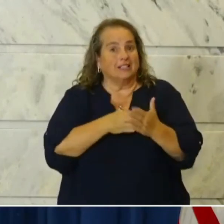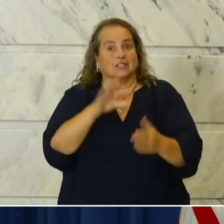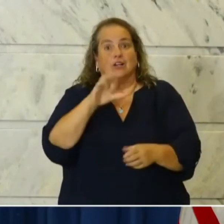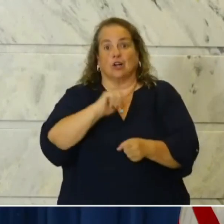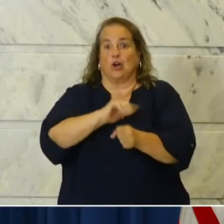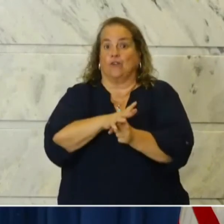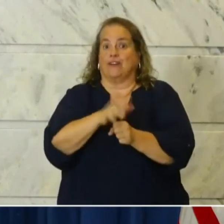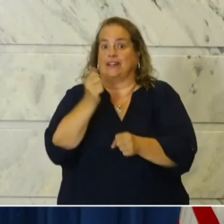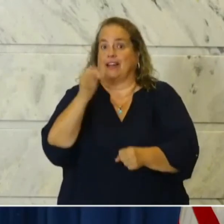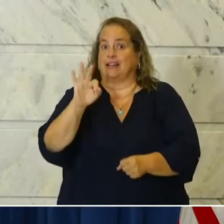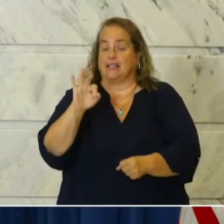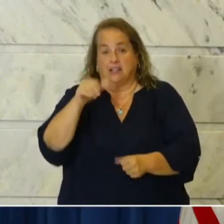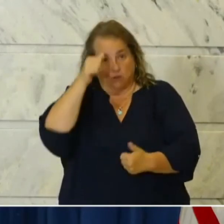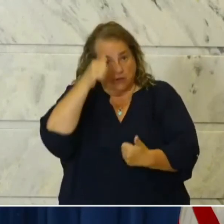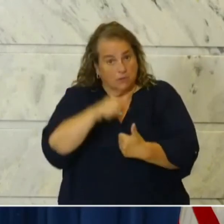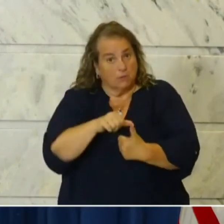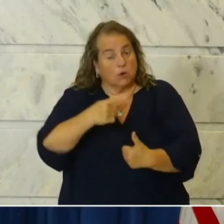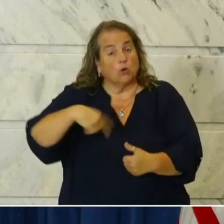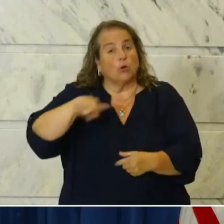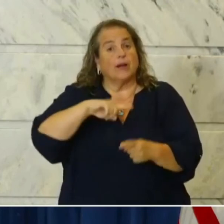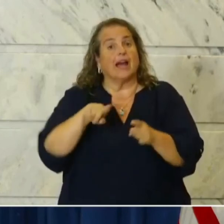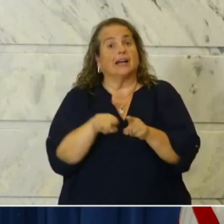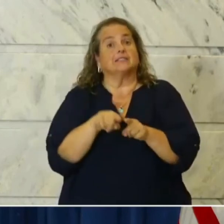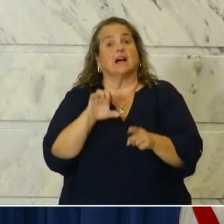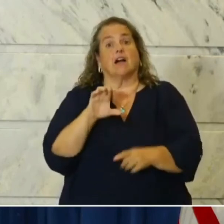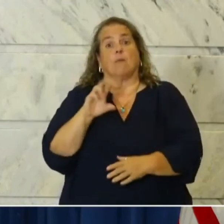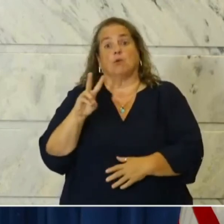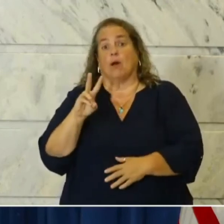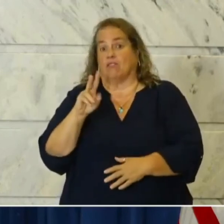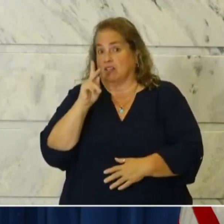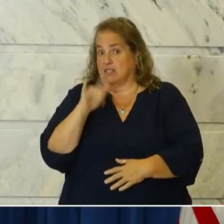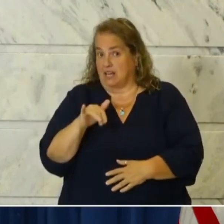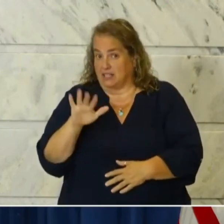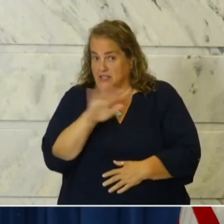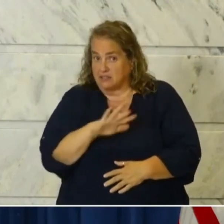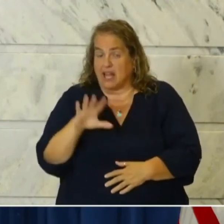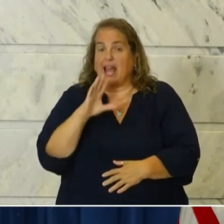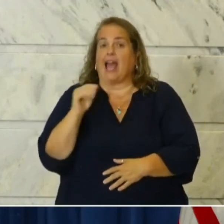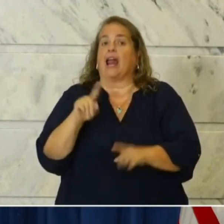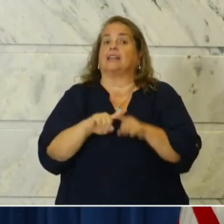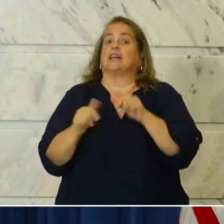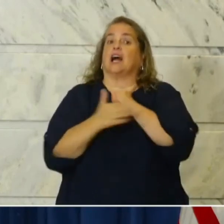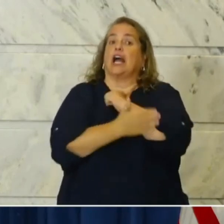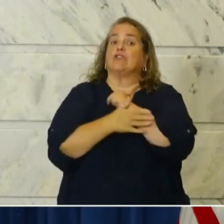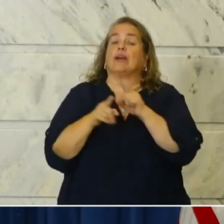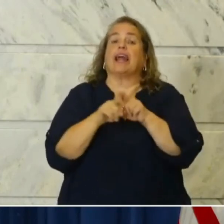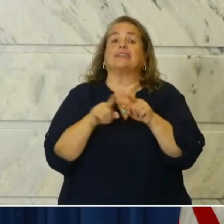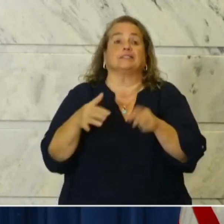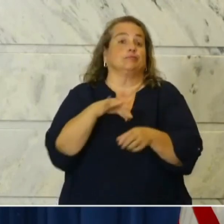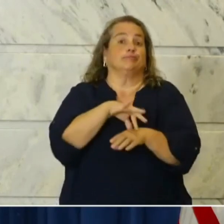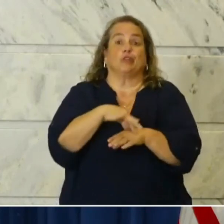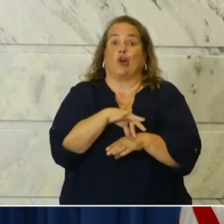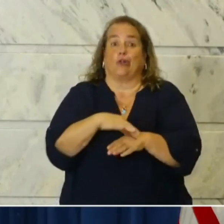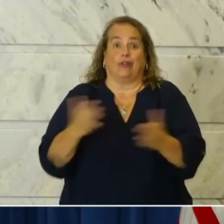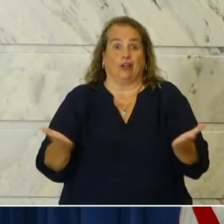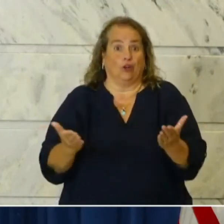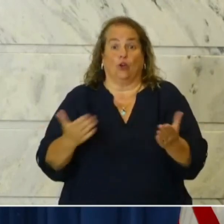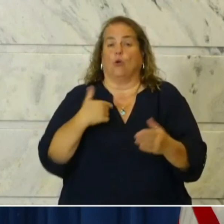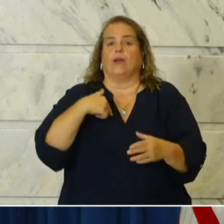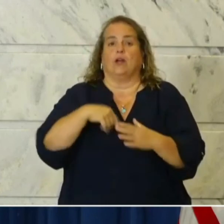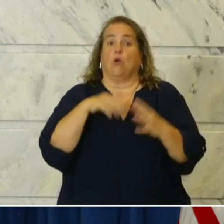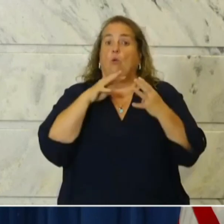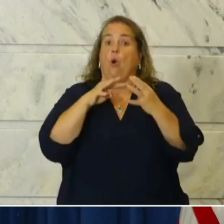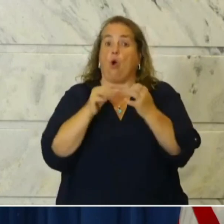COVID-19. Remember, we as a Commonwealth, as a country, and as planet Earth are at war against this one in every